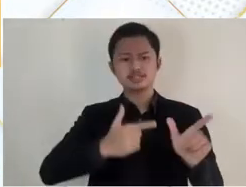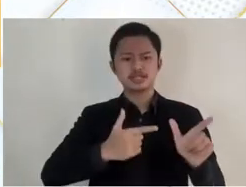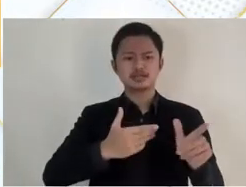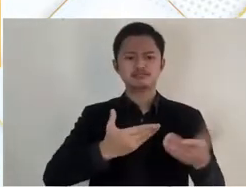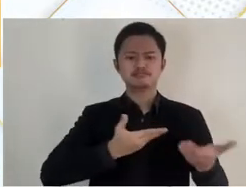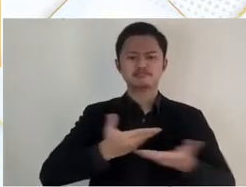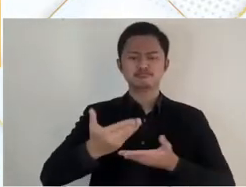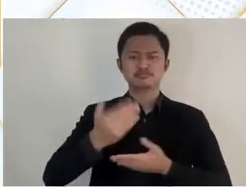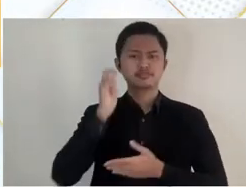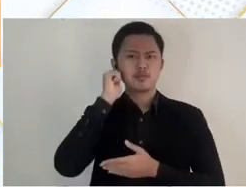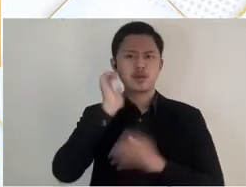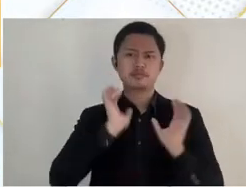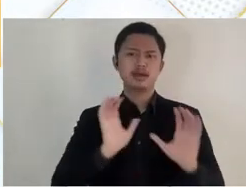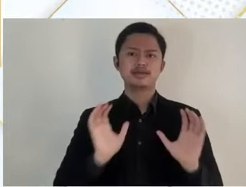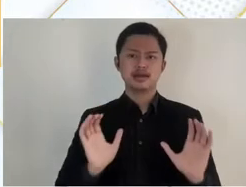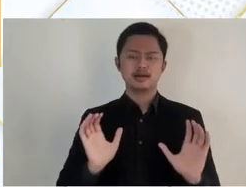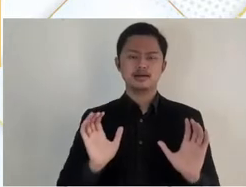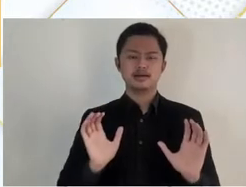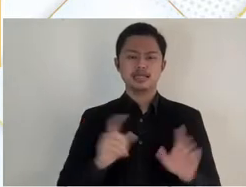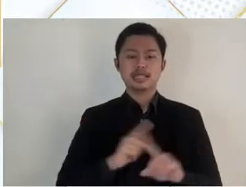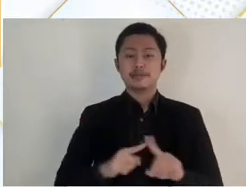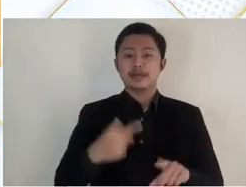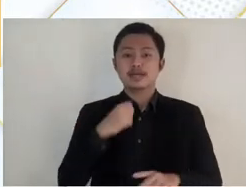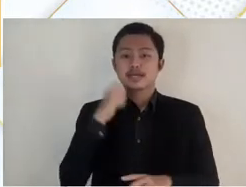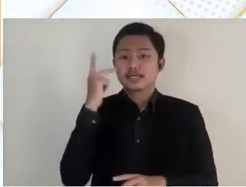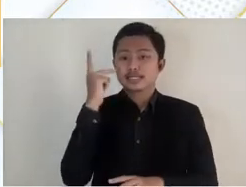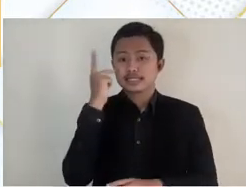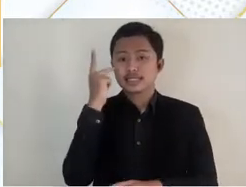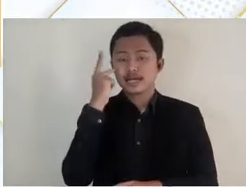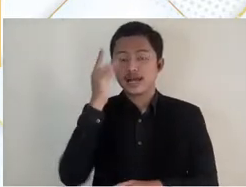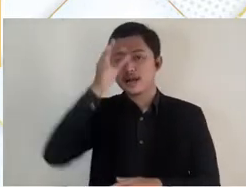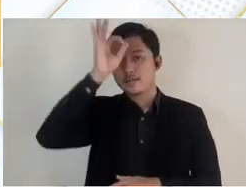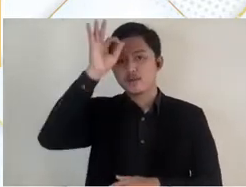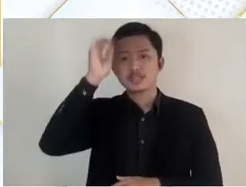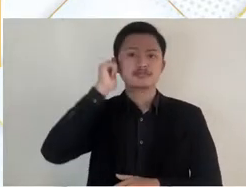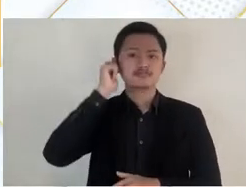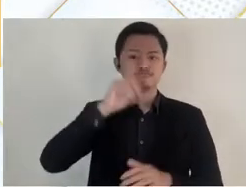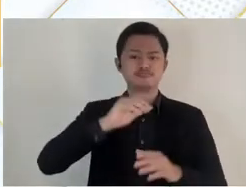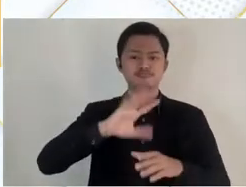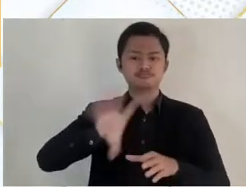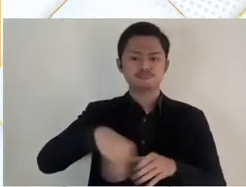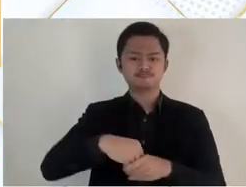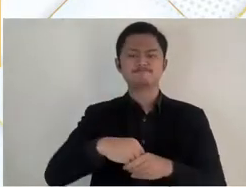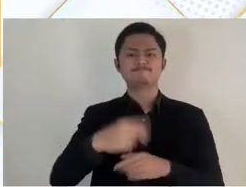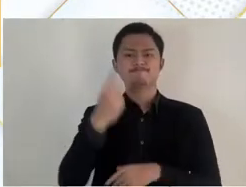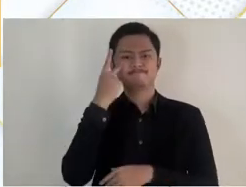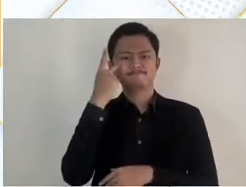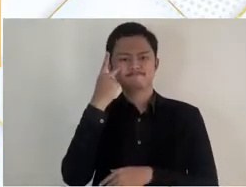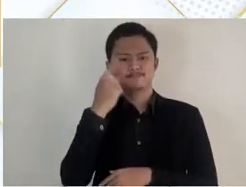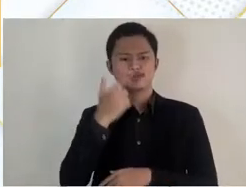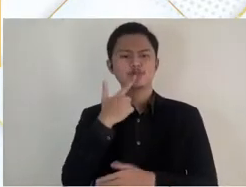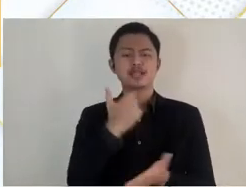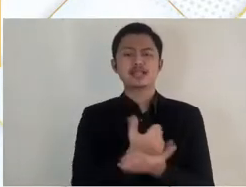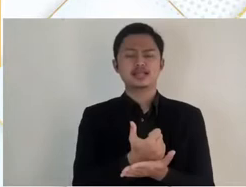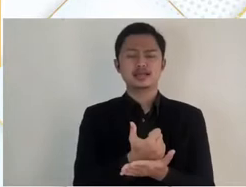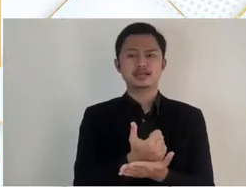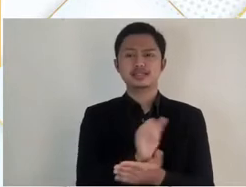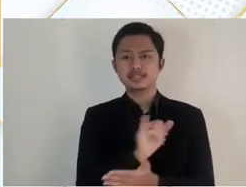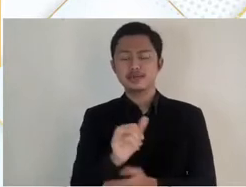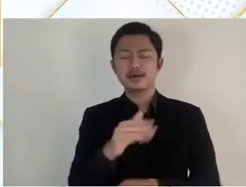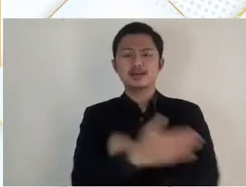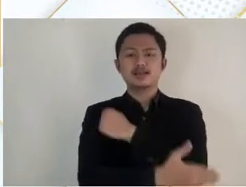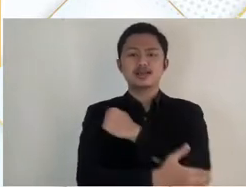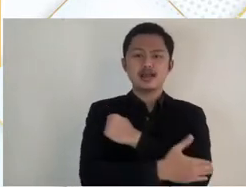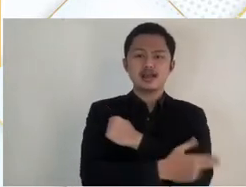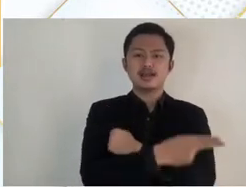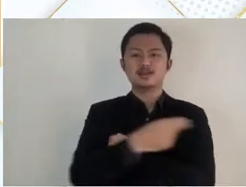women, but maintaining a strengthened police force is part of a good division of labor in both countries, in Indonesia and in